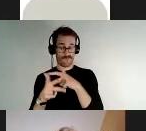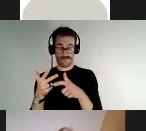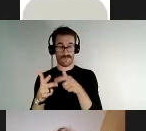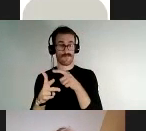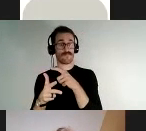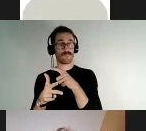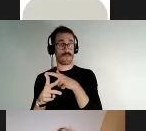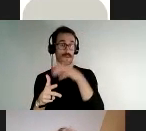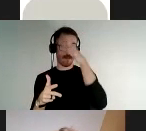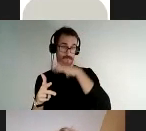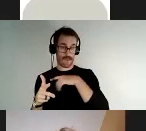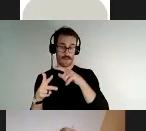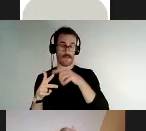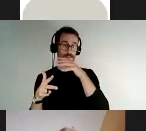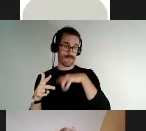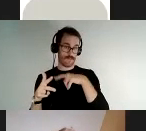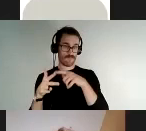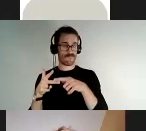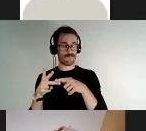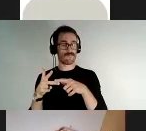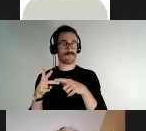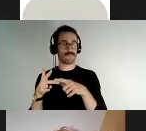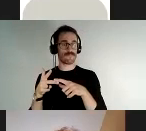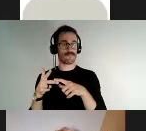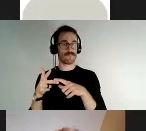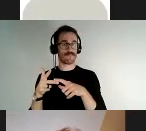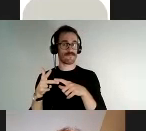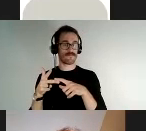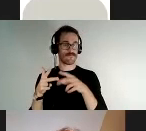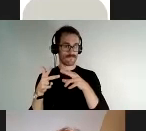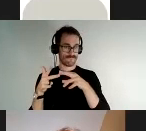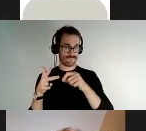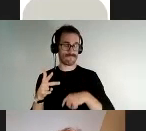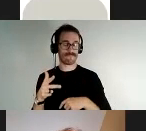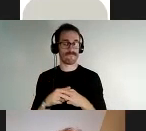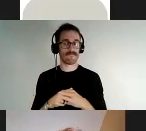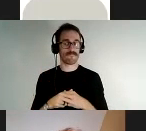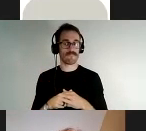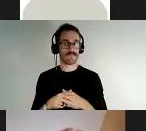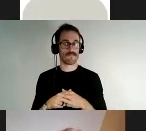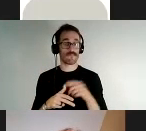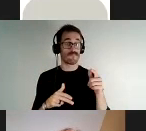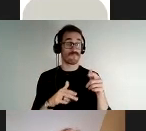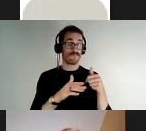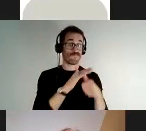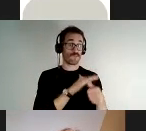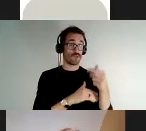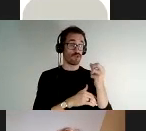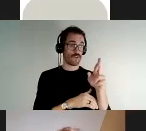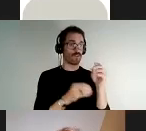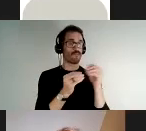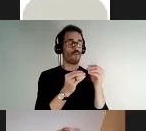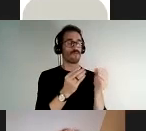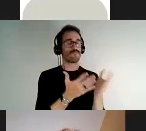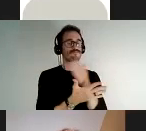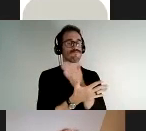other side, and I'll talk intersex in a minute, but under gender, it's much more fluid and